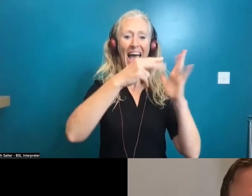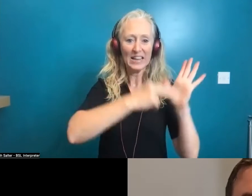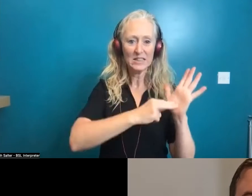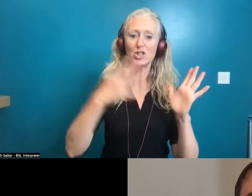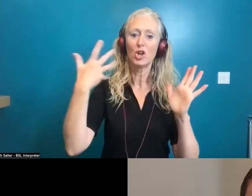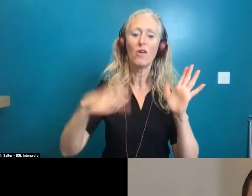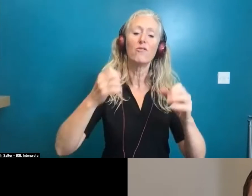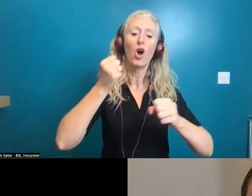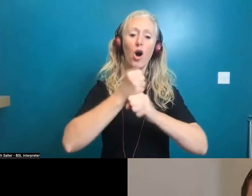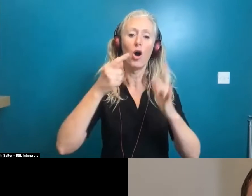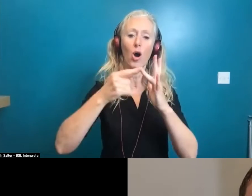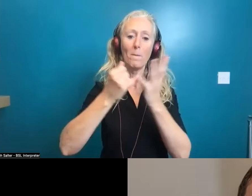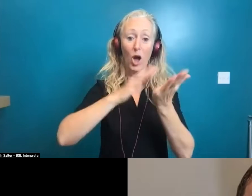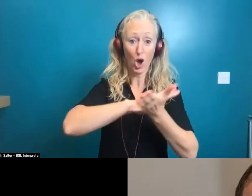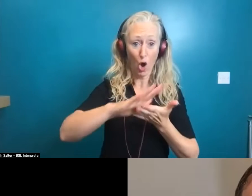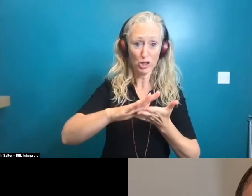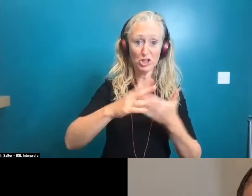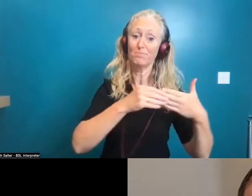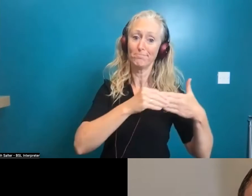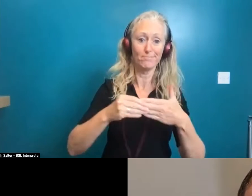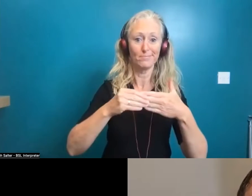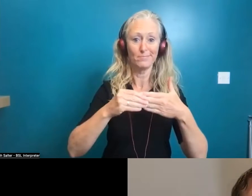Usher syndrome. We have James